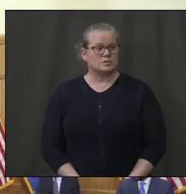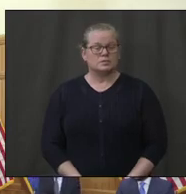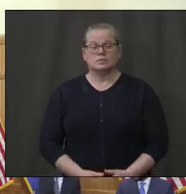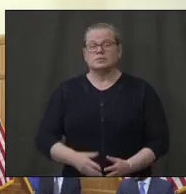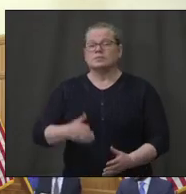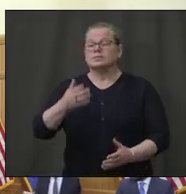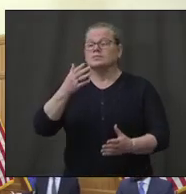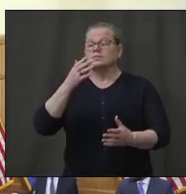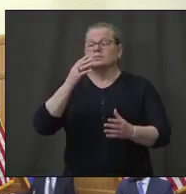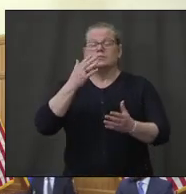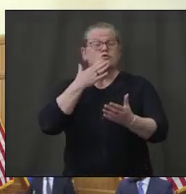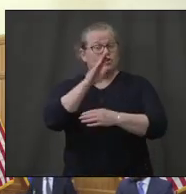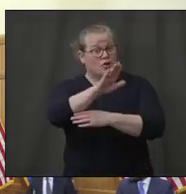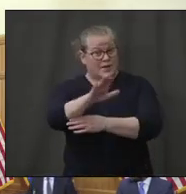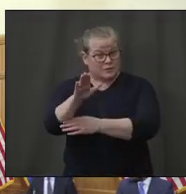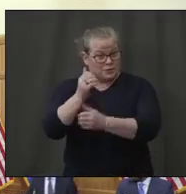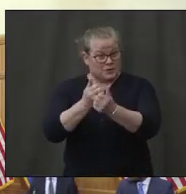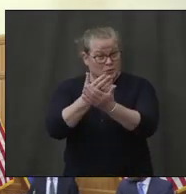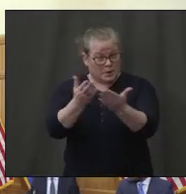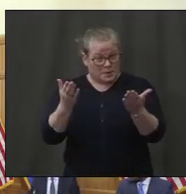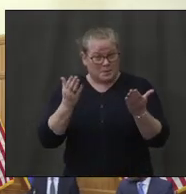Good afternoon, everybody. What